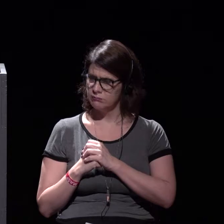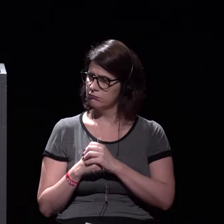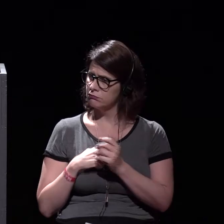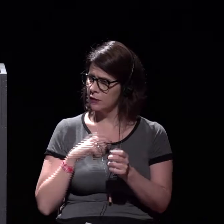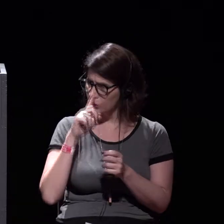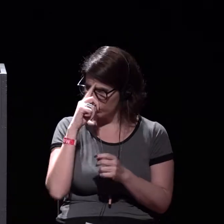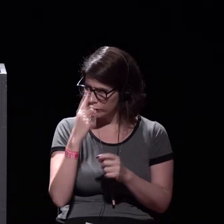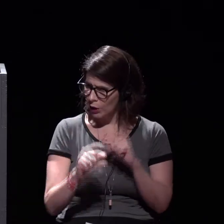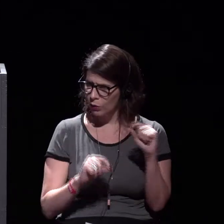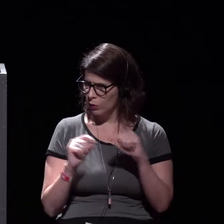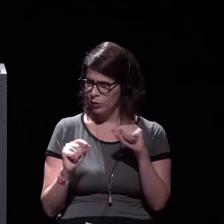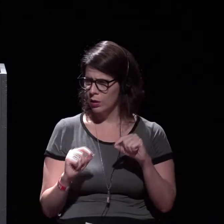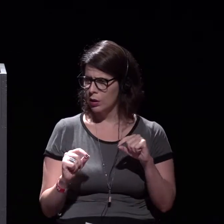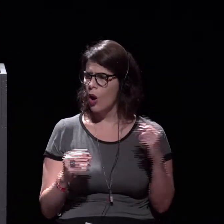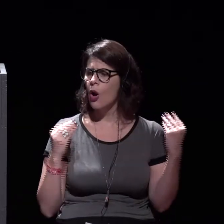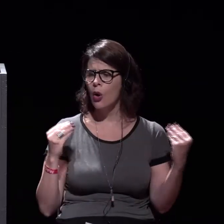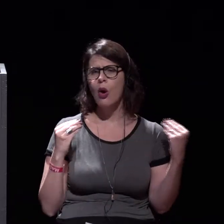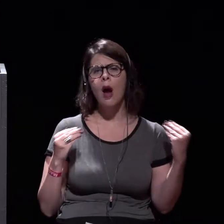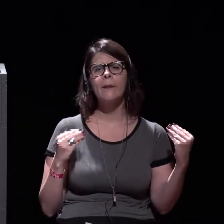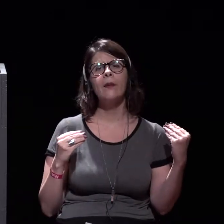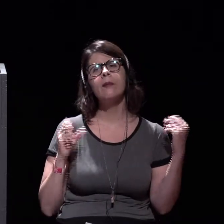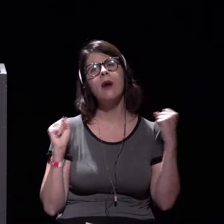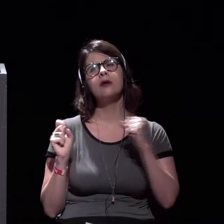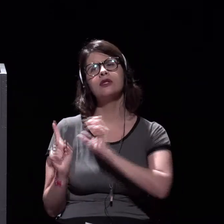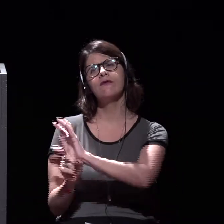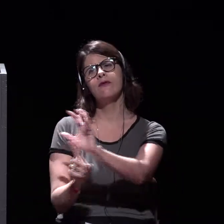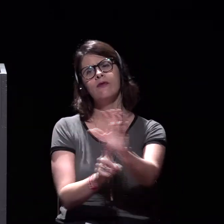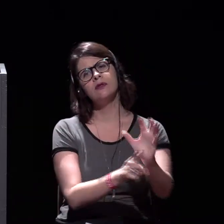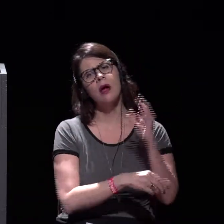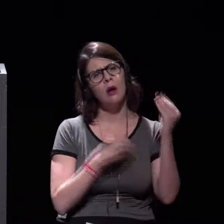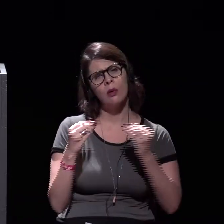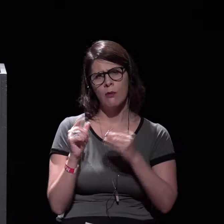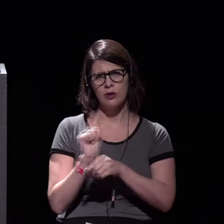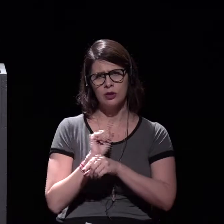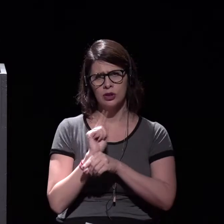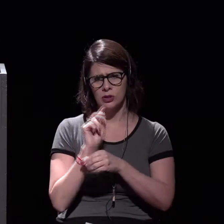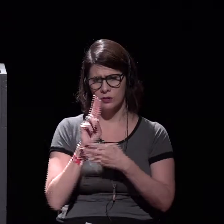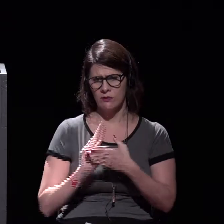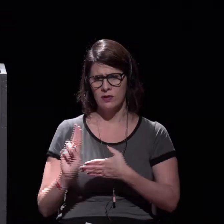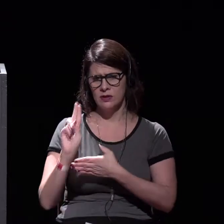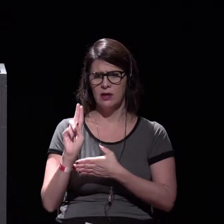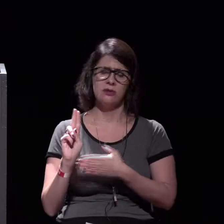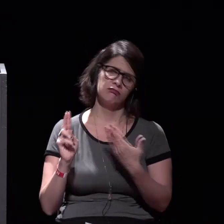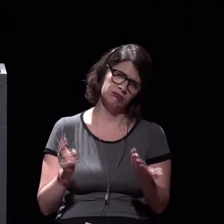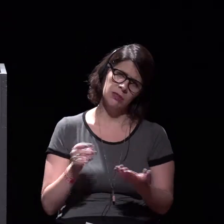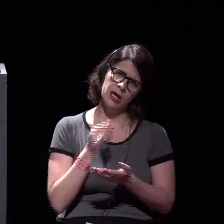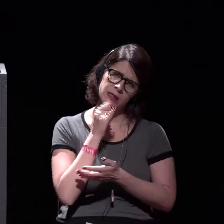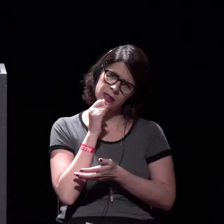university's management, from its curricula to its recruitment practices to its hiring practices.